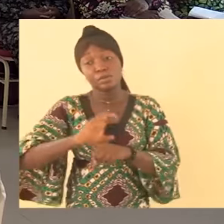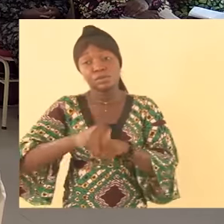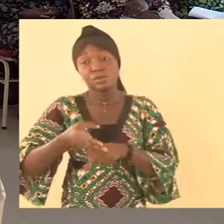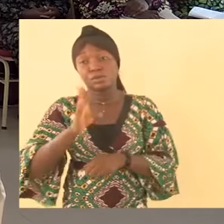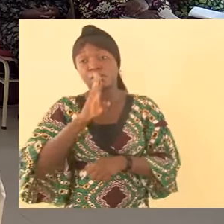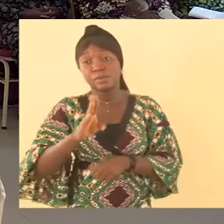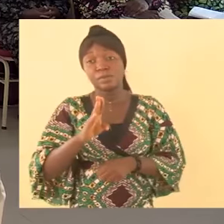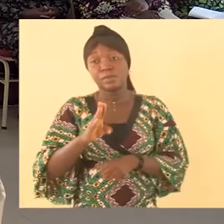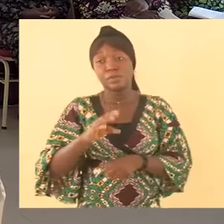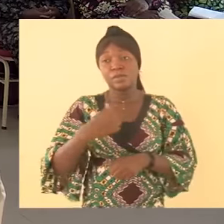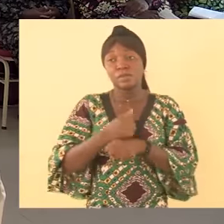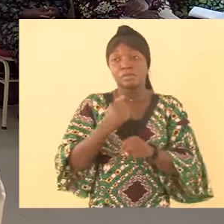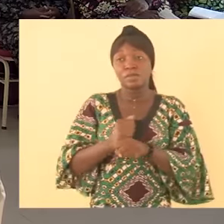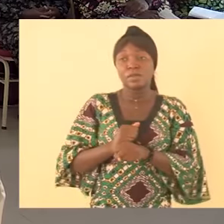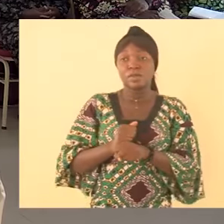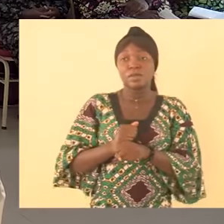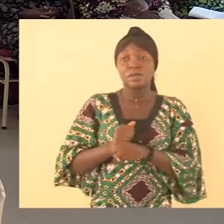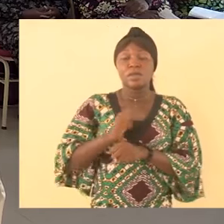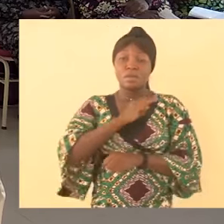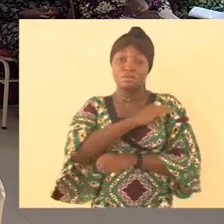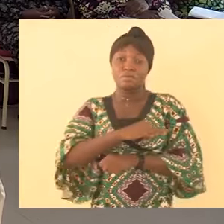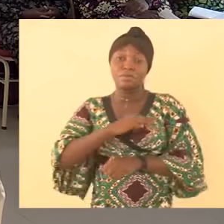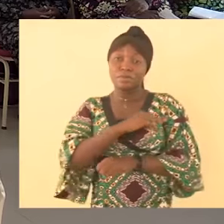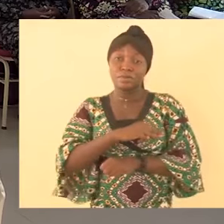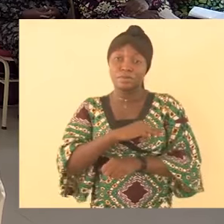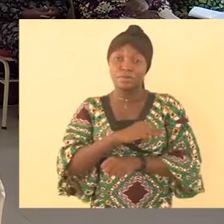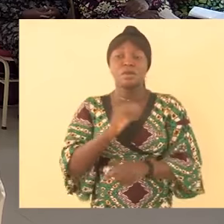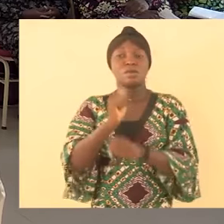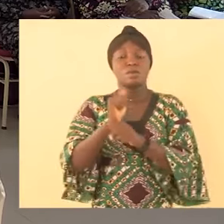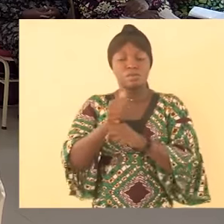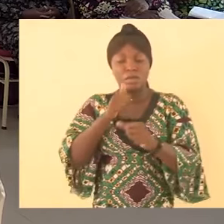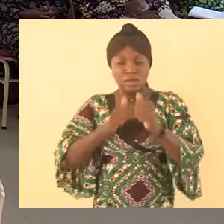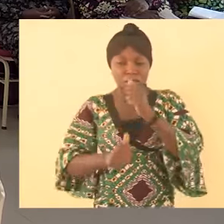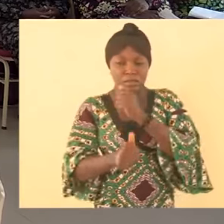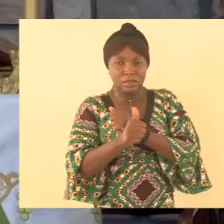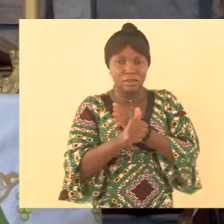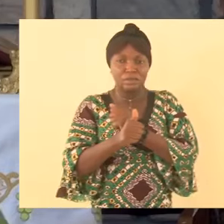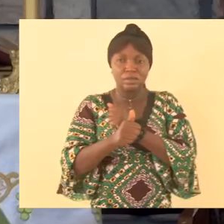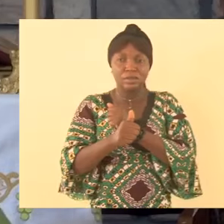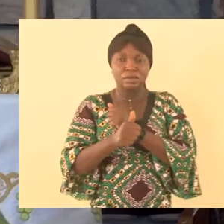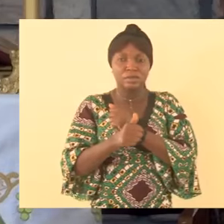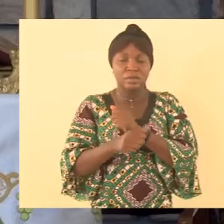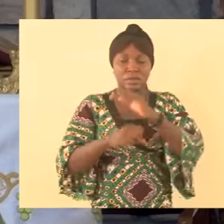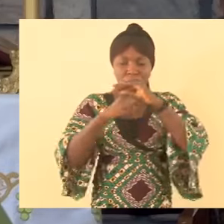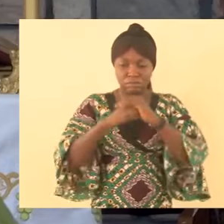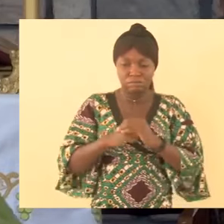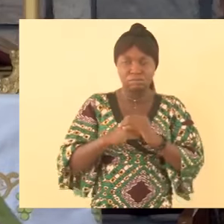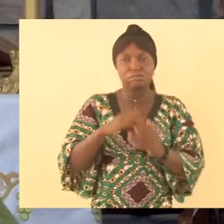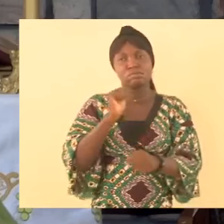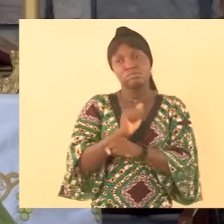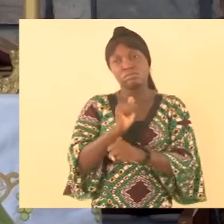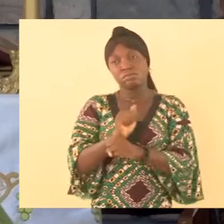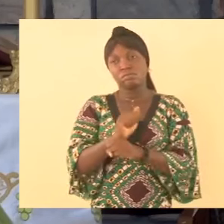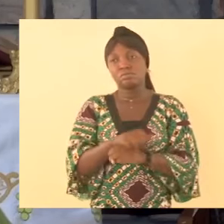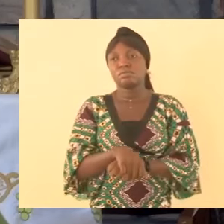church should be considered a missionary task, a sacred devotional